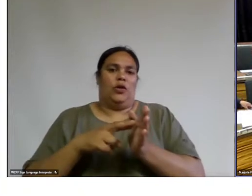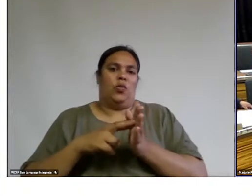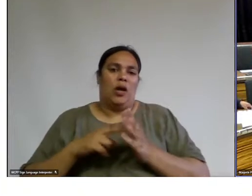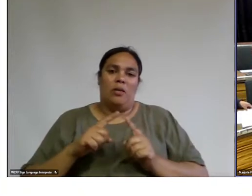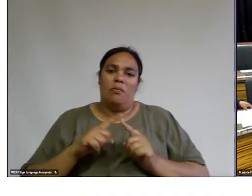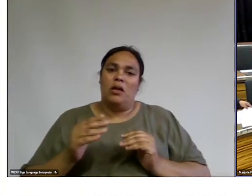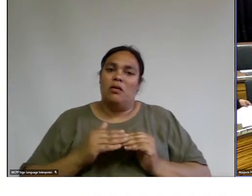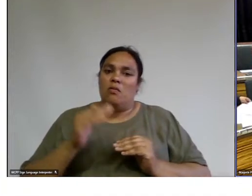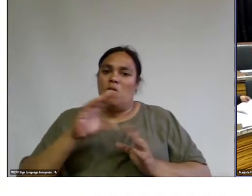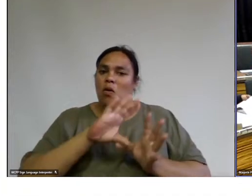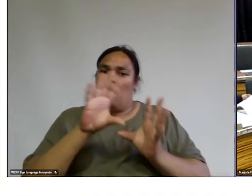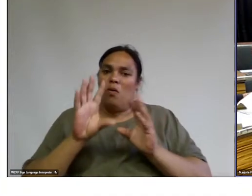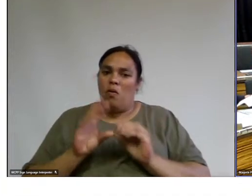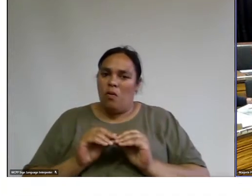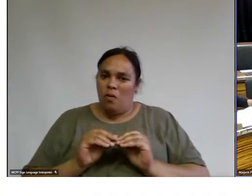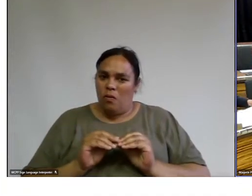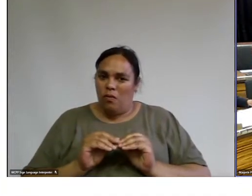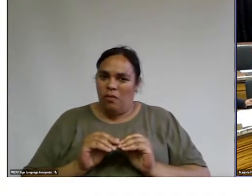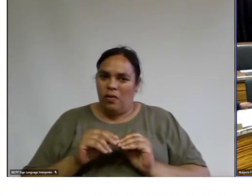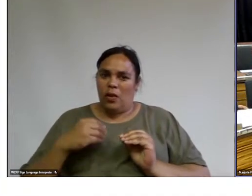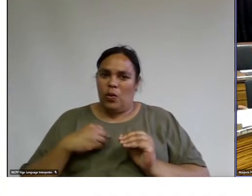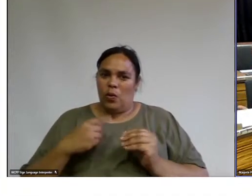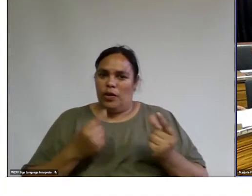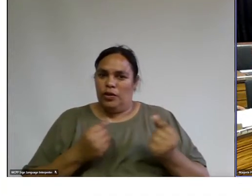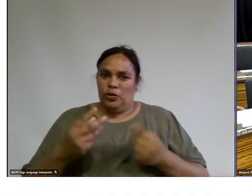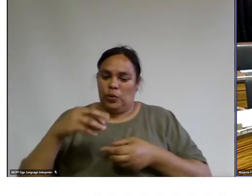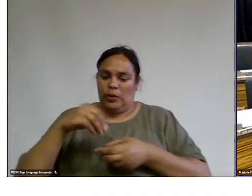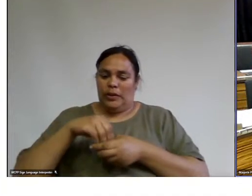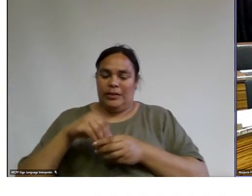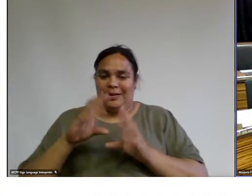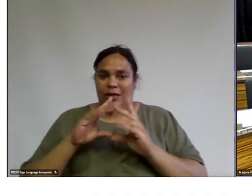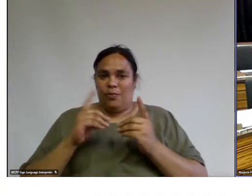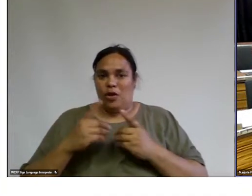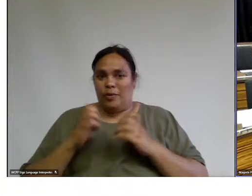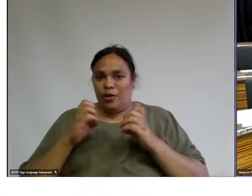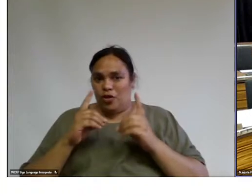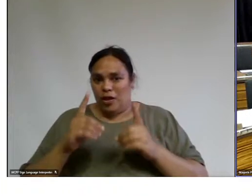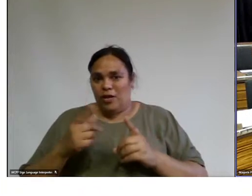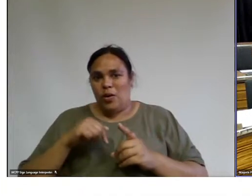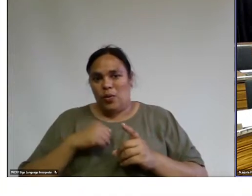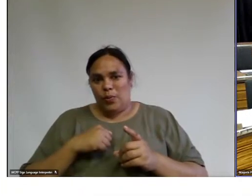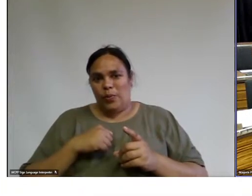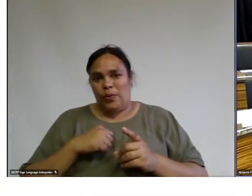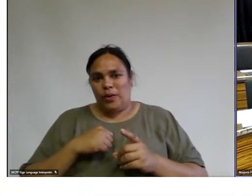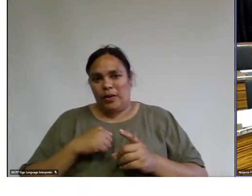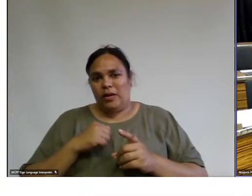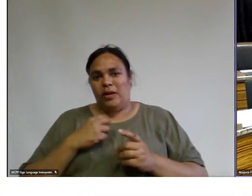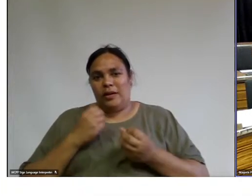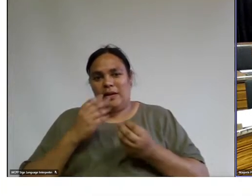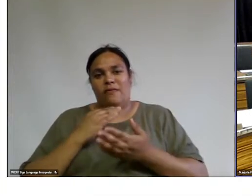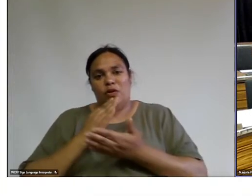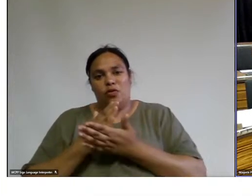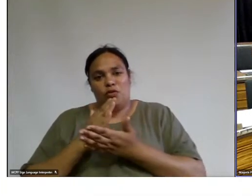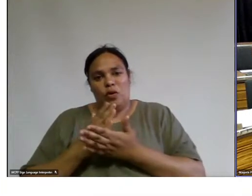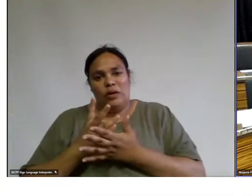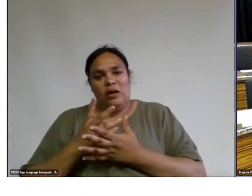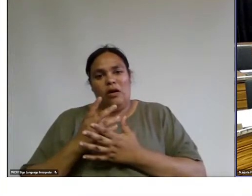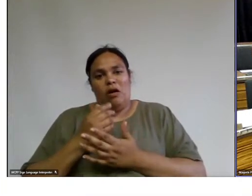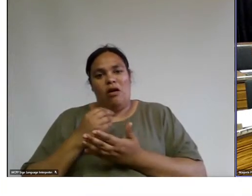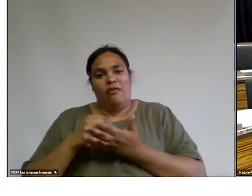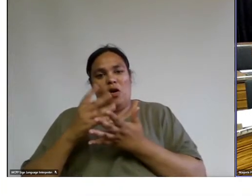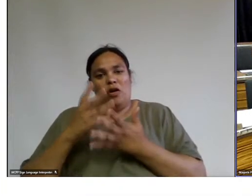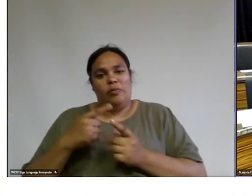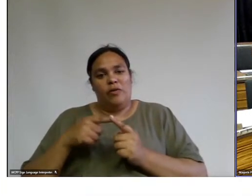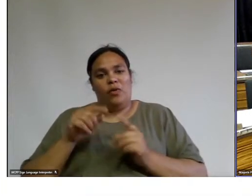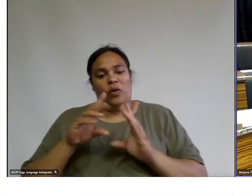about orientation that we put inside the department, and therefore I give the assurance as the accounting officer for